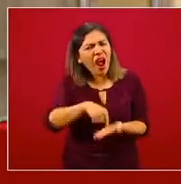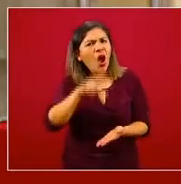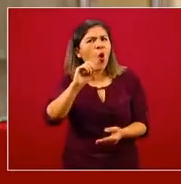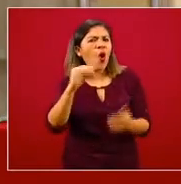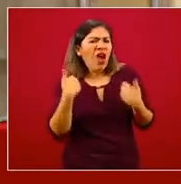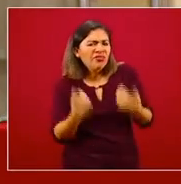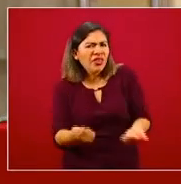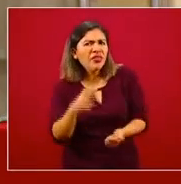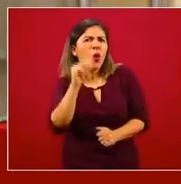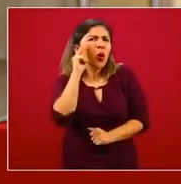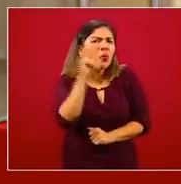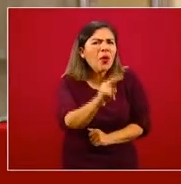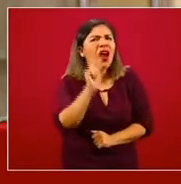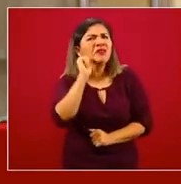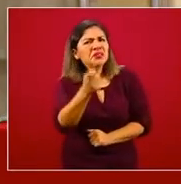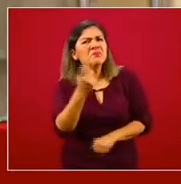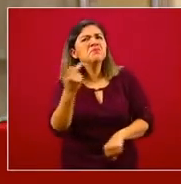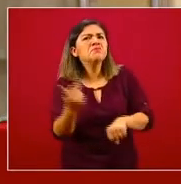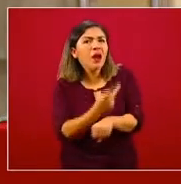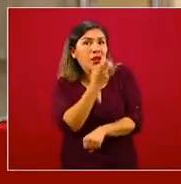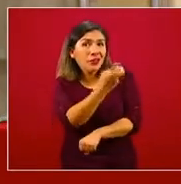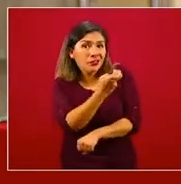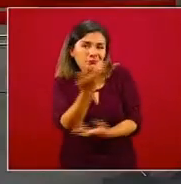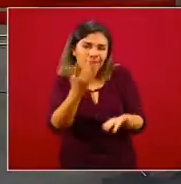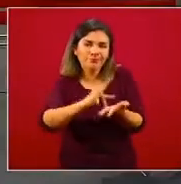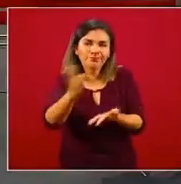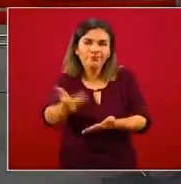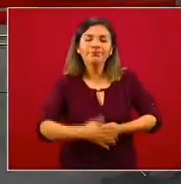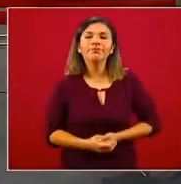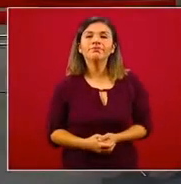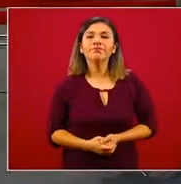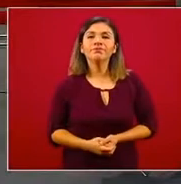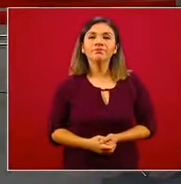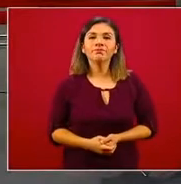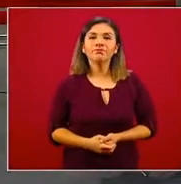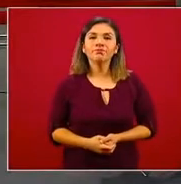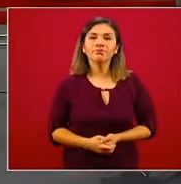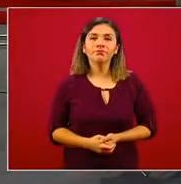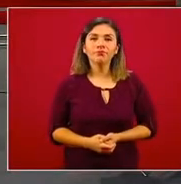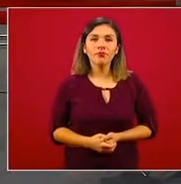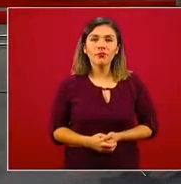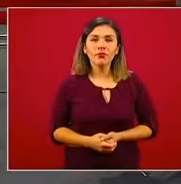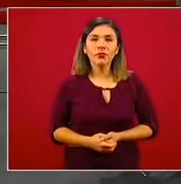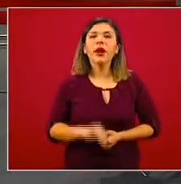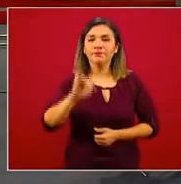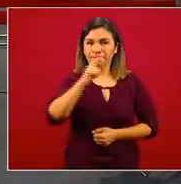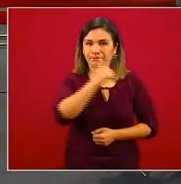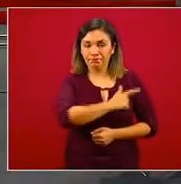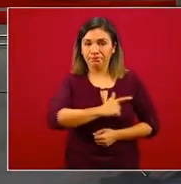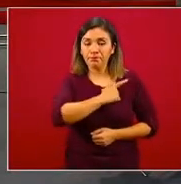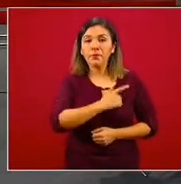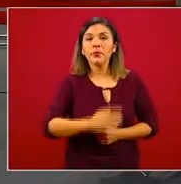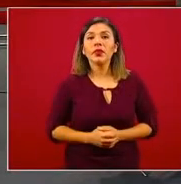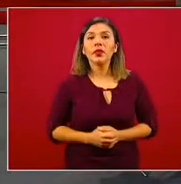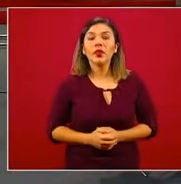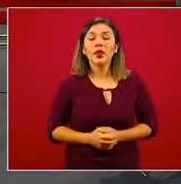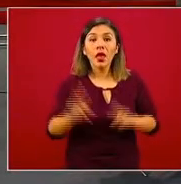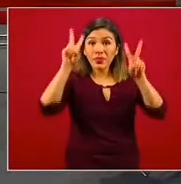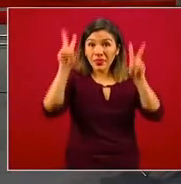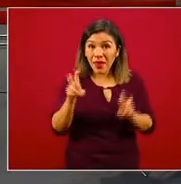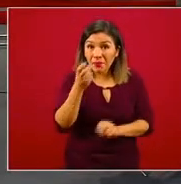with rebelliousness. They are not obeying. I don't know if they don't want to understand. They just don't want to see